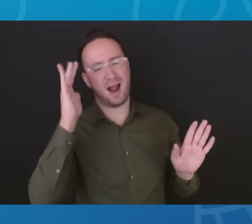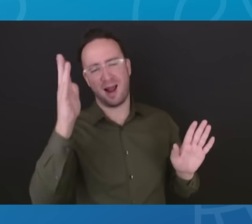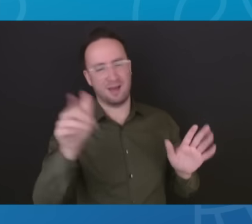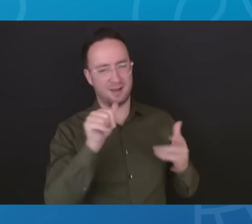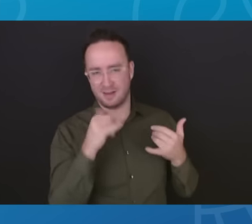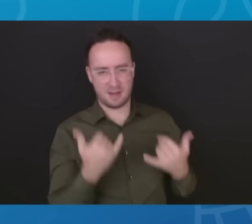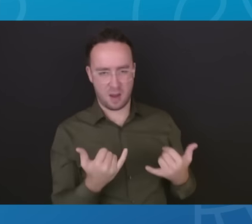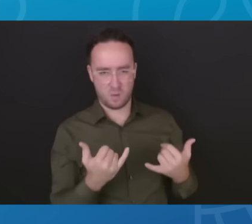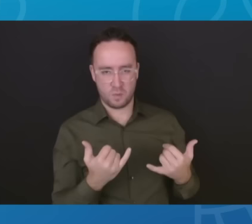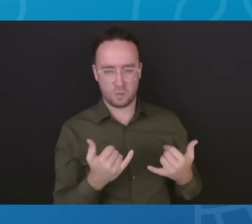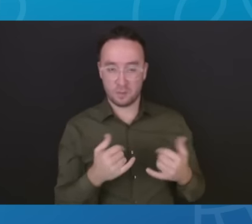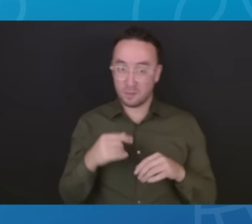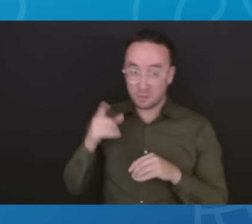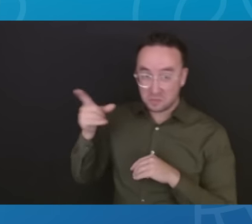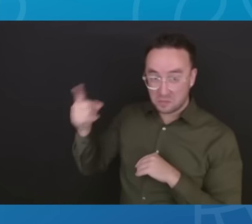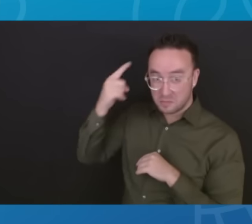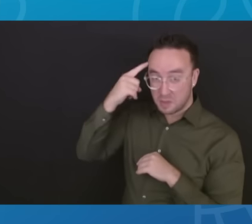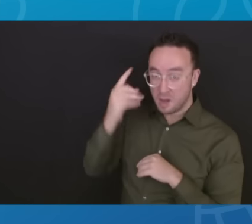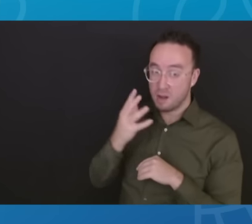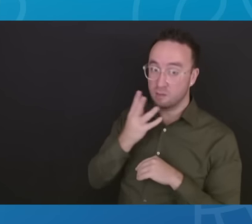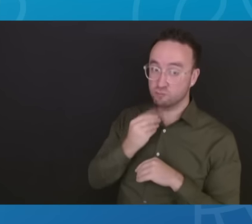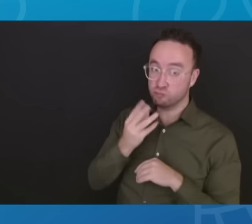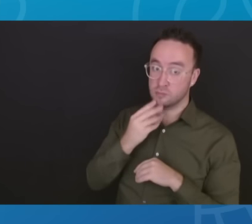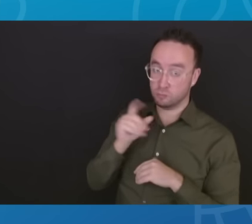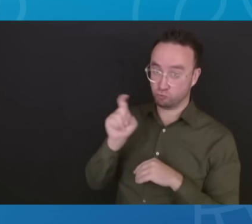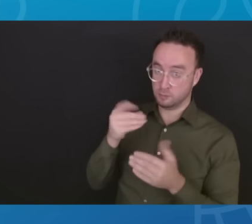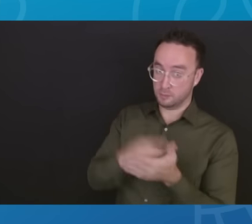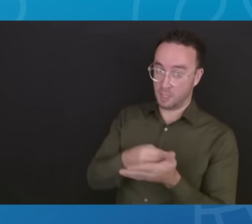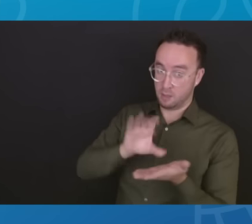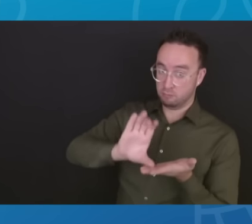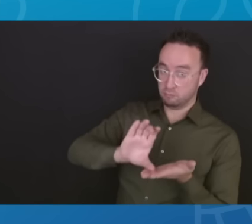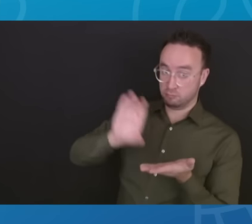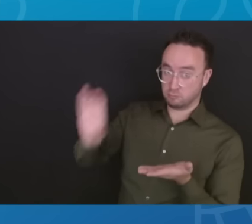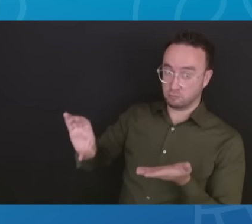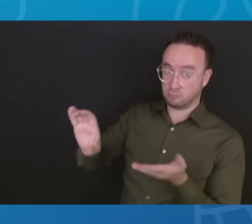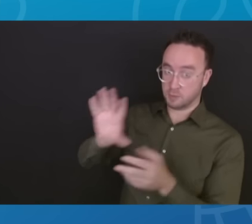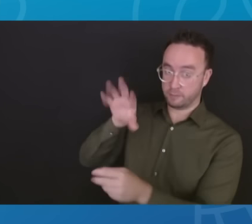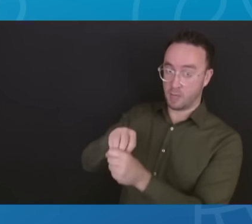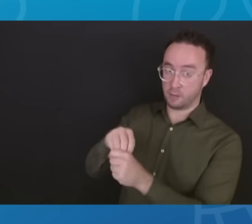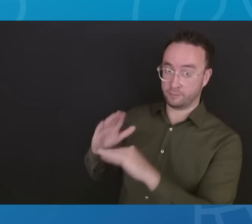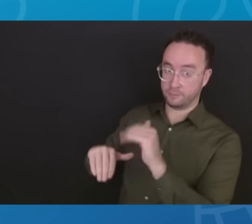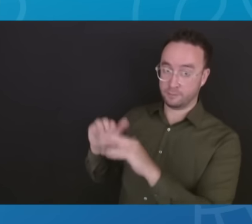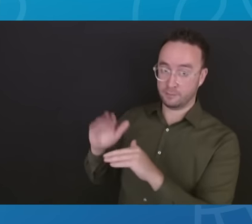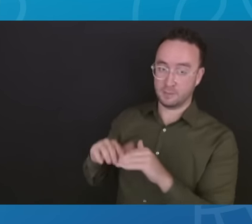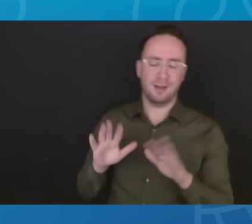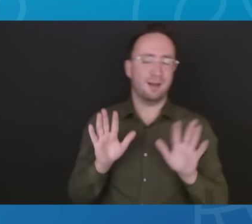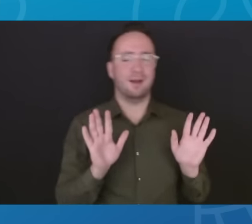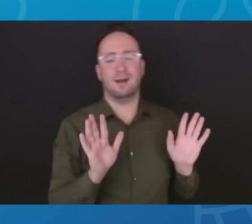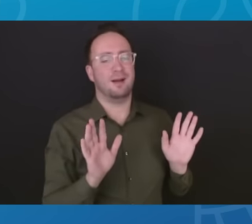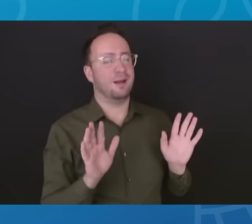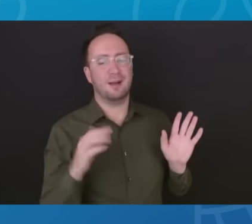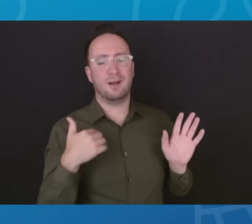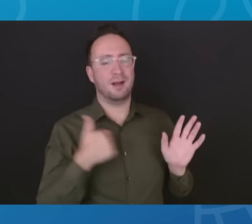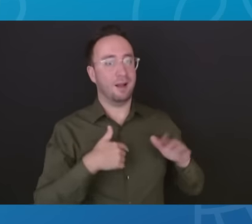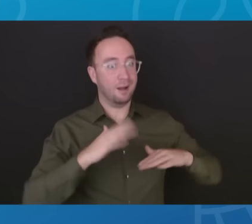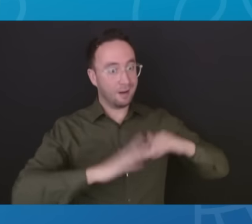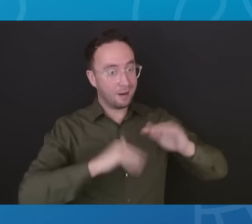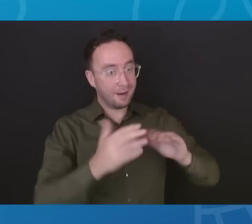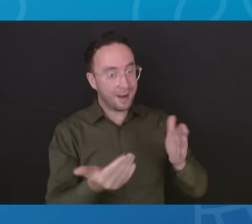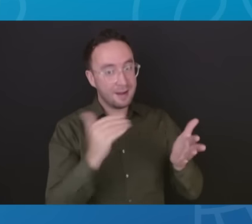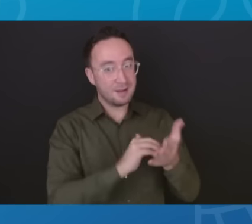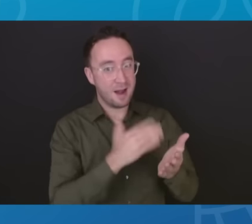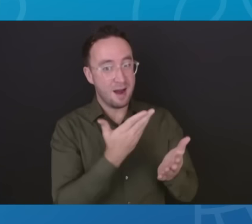should contribute to this? I think we are a long way from the reconstruction of Gaza, and I'm not going to make any pronouncements from the podium about who should